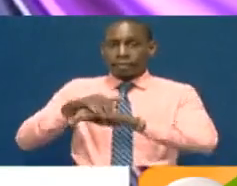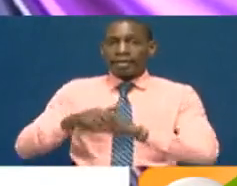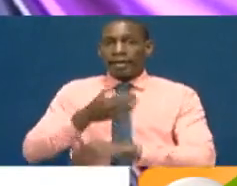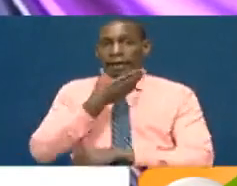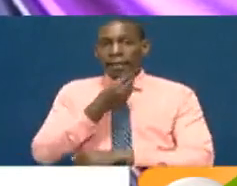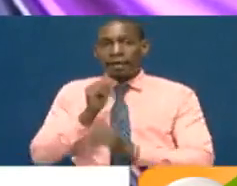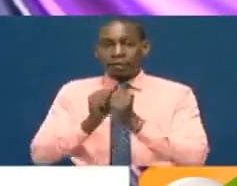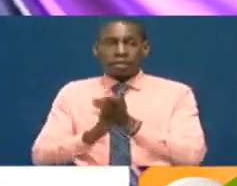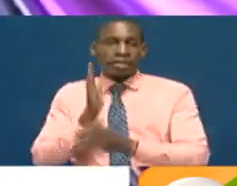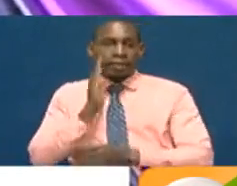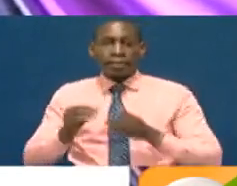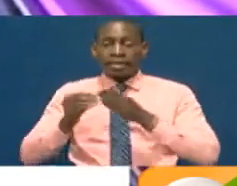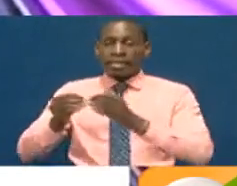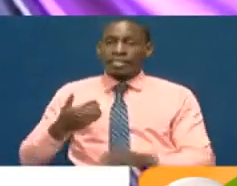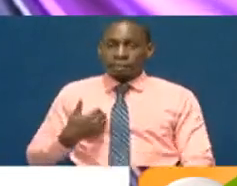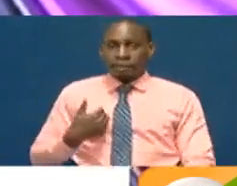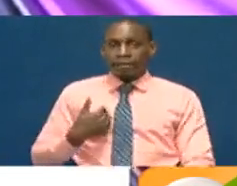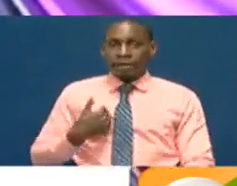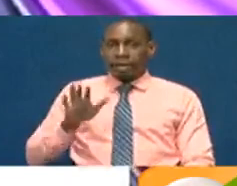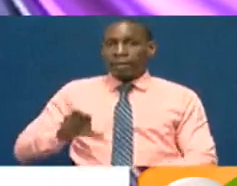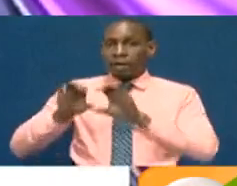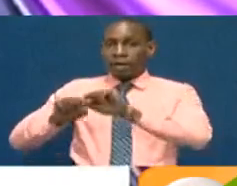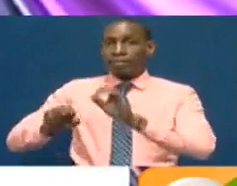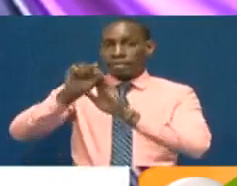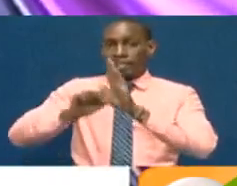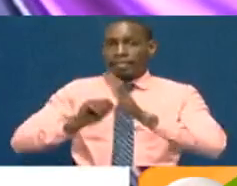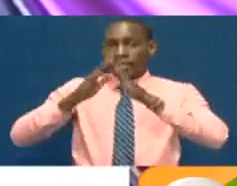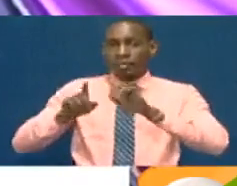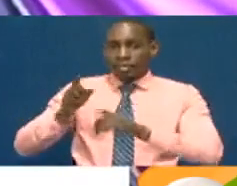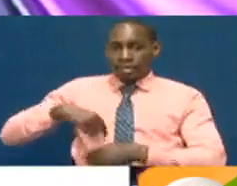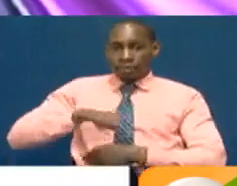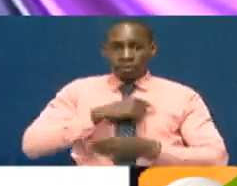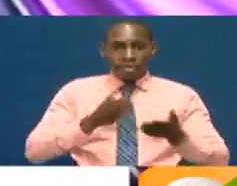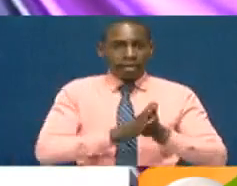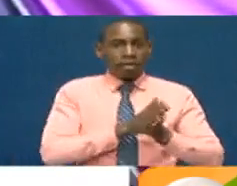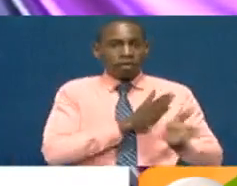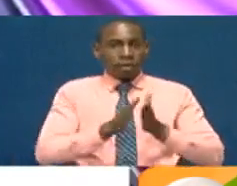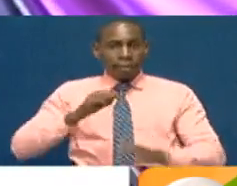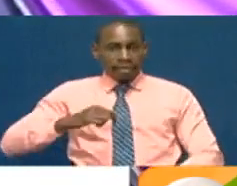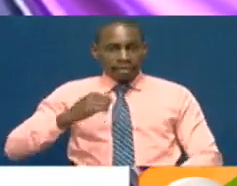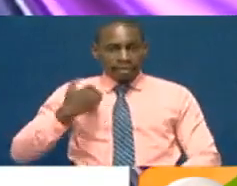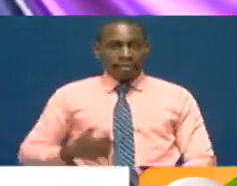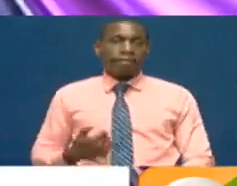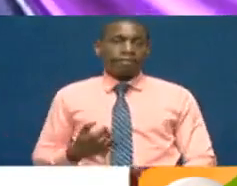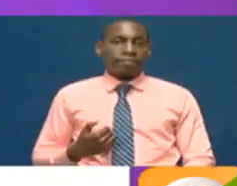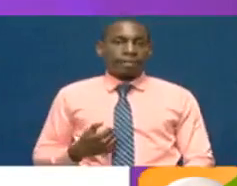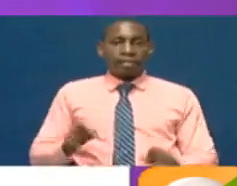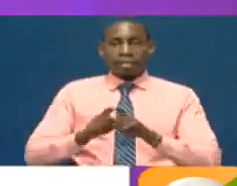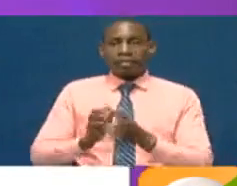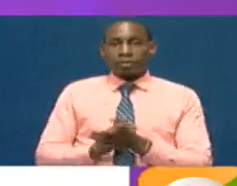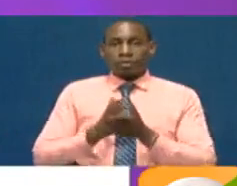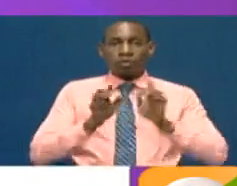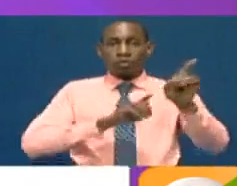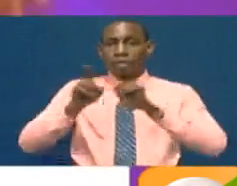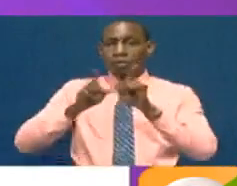Mama, tumepata mwelekeo, waingie State House. Na sisi hapa tutajipanga, upande huu mwingine tutajipanga. Najua tumetembea